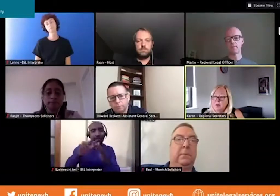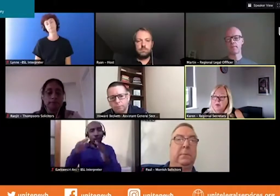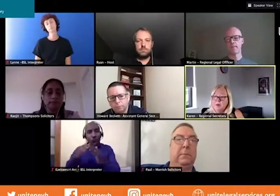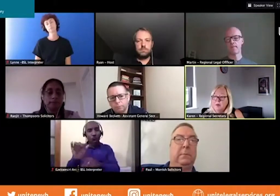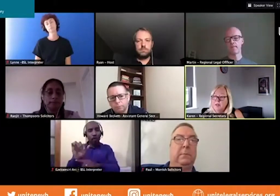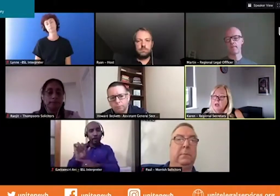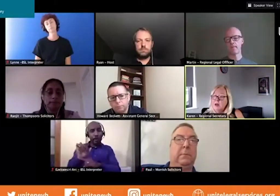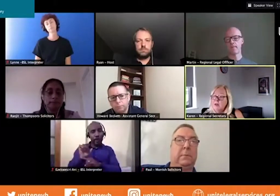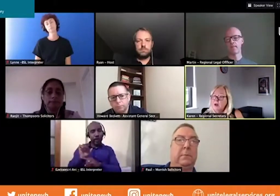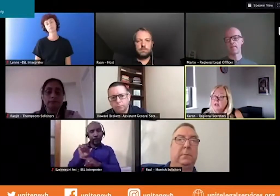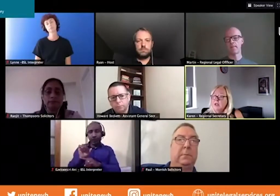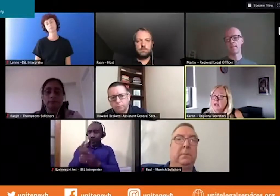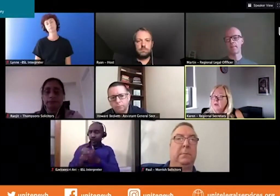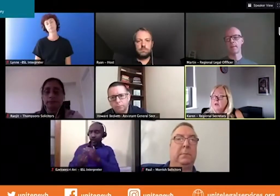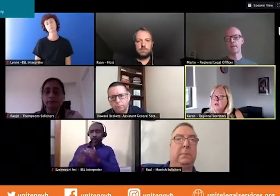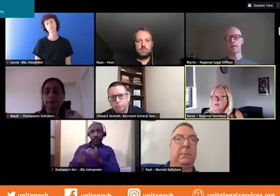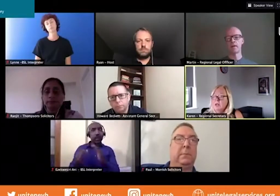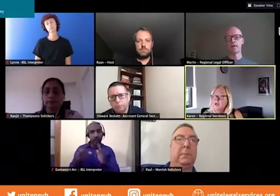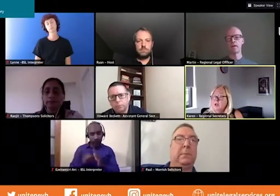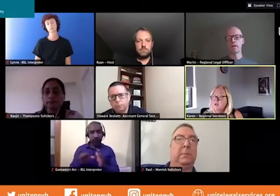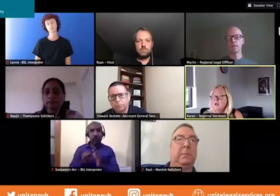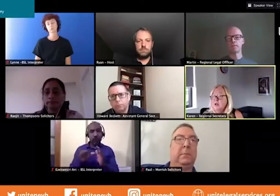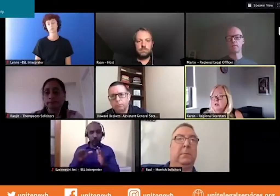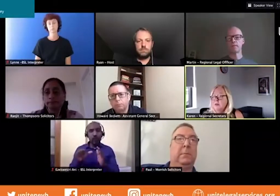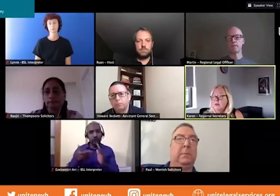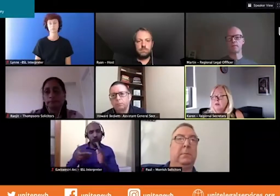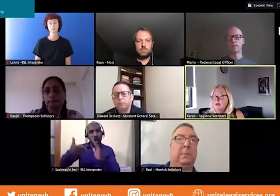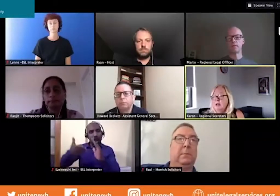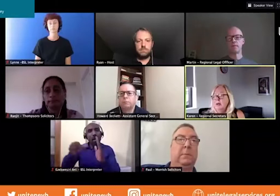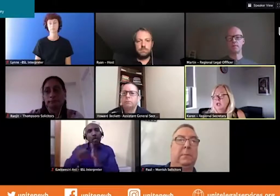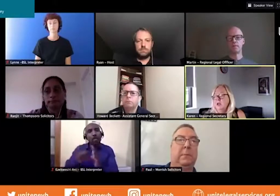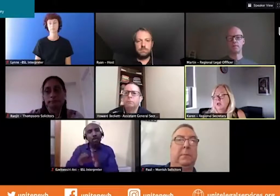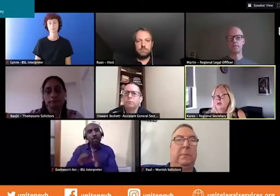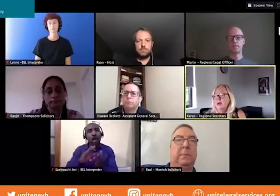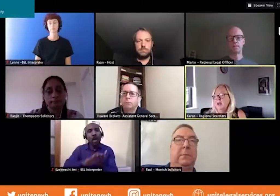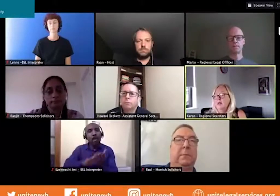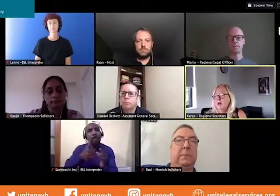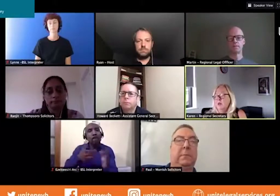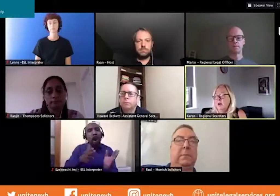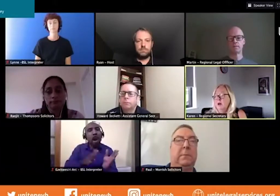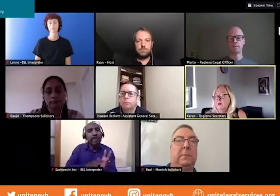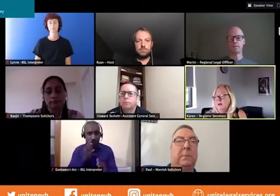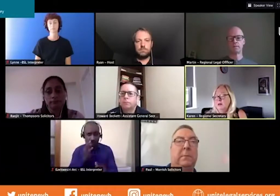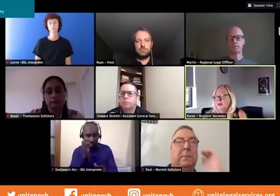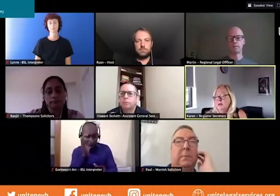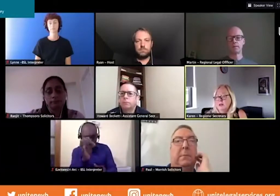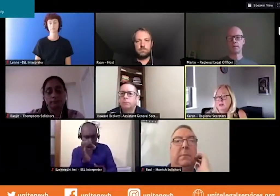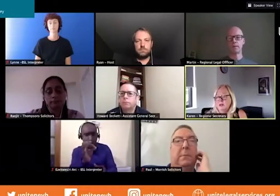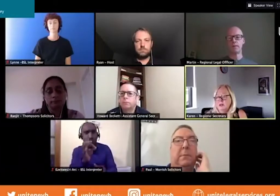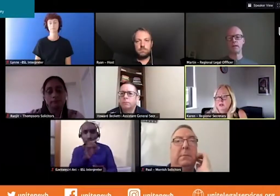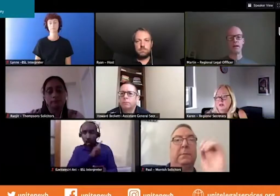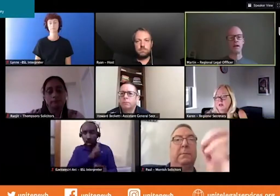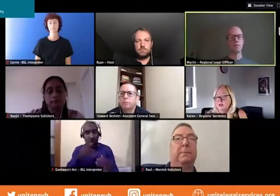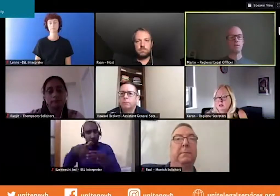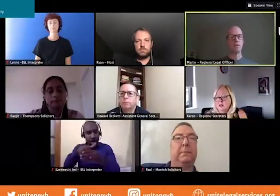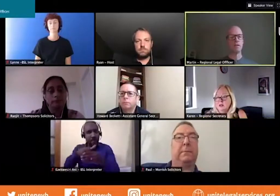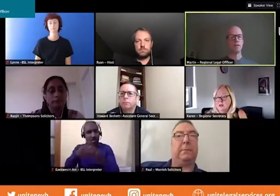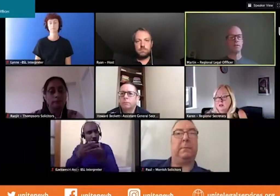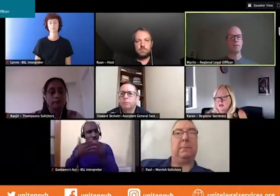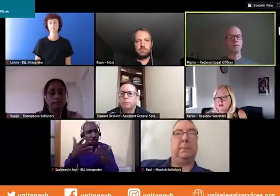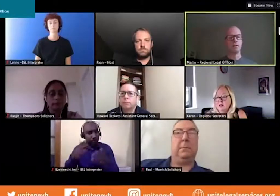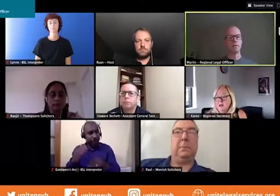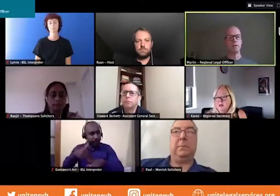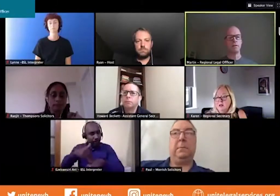of problems. Martin, can I come to you? Because I do know this has been a big, big issue for many of our members. Yeah, absolutely.